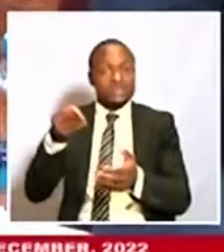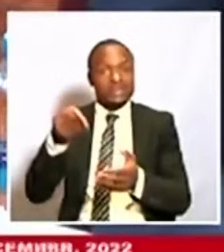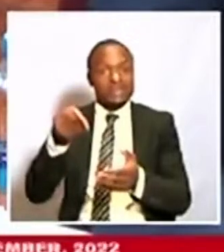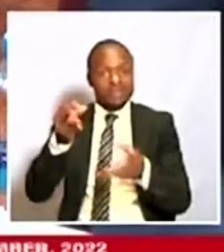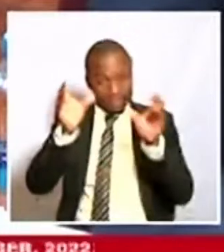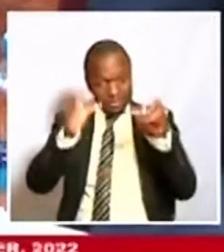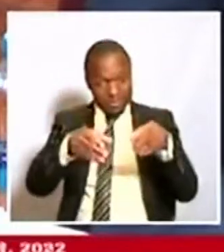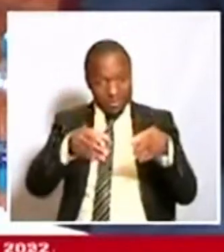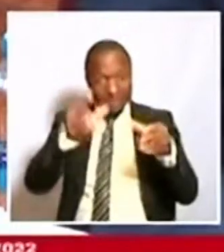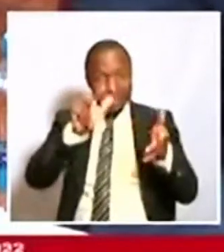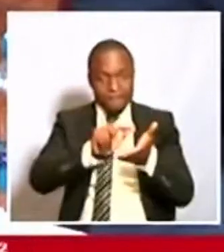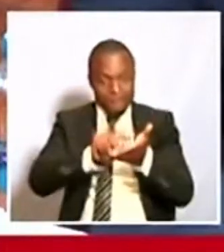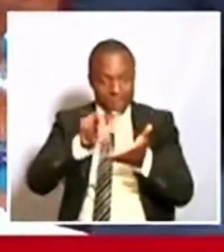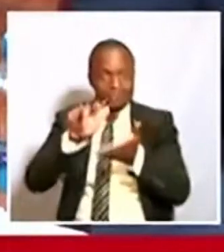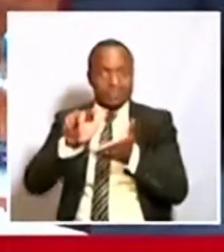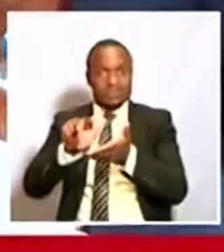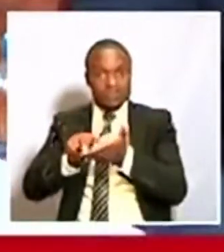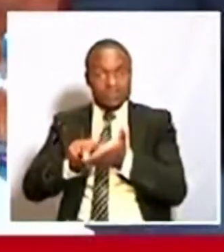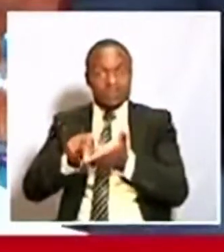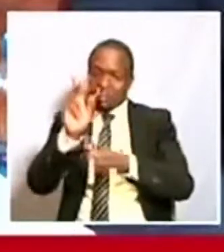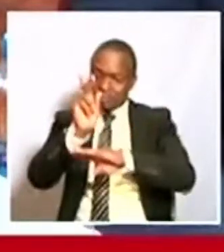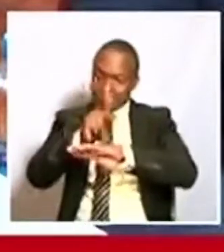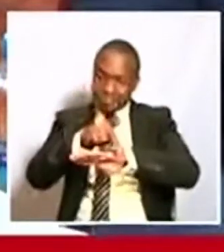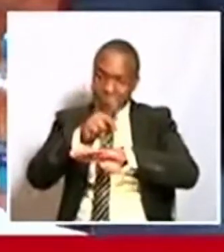upon approval of the projects.